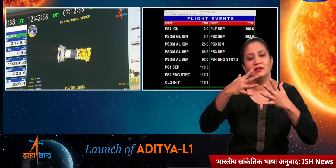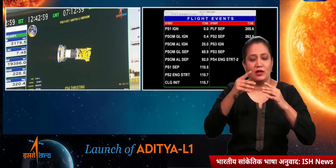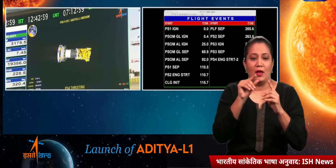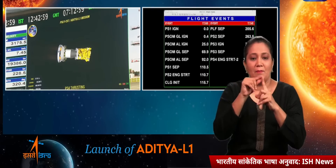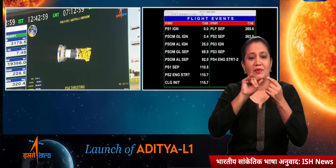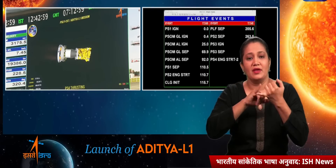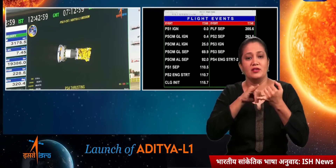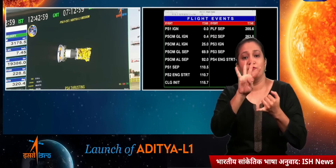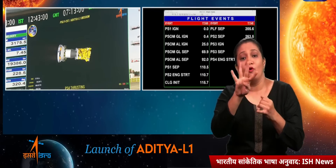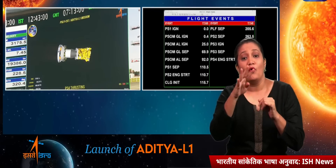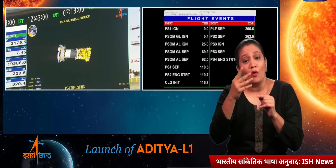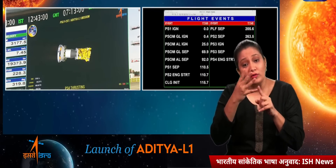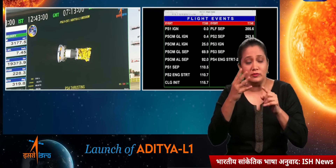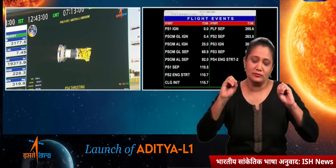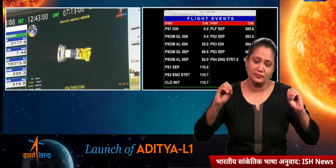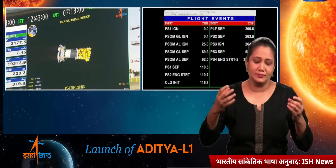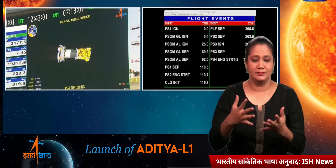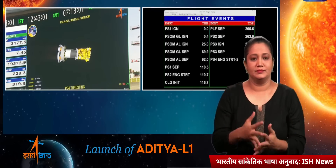PS4 stage.